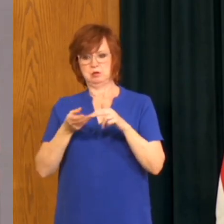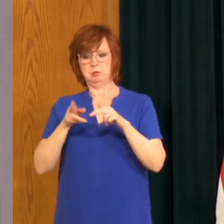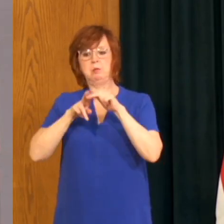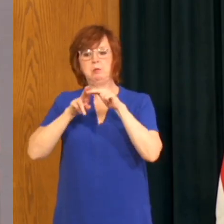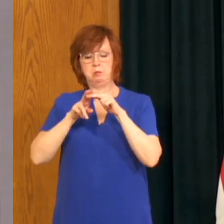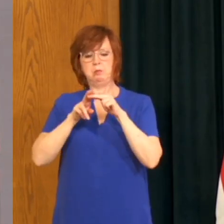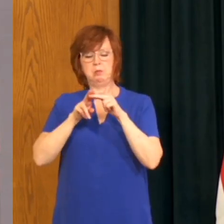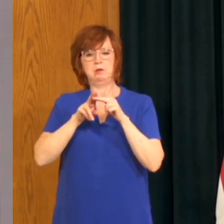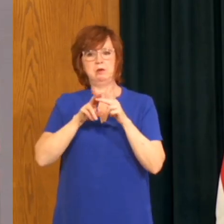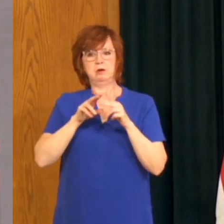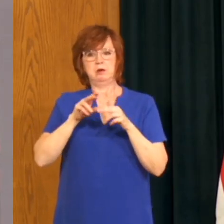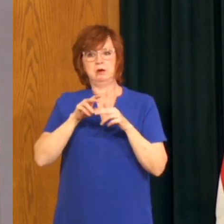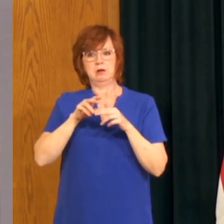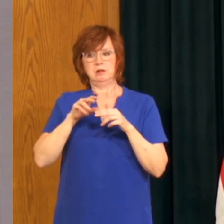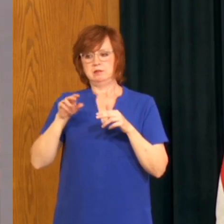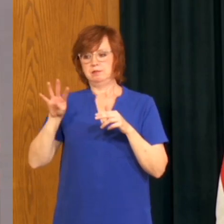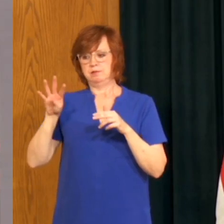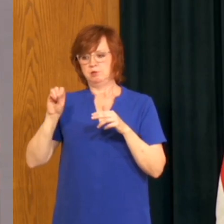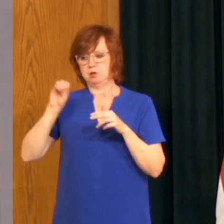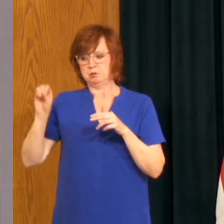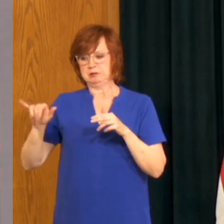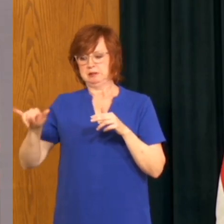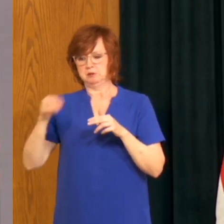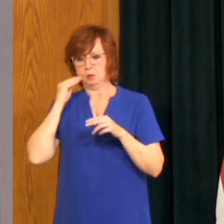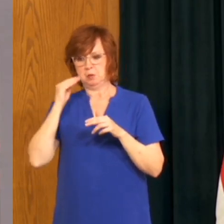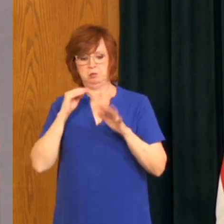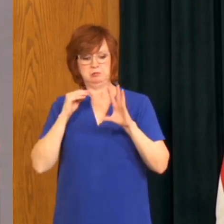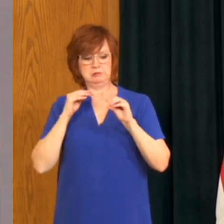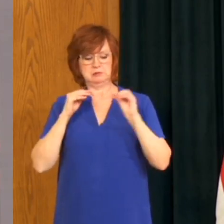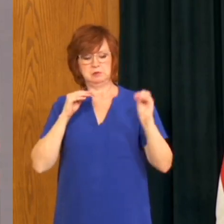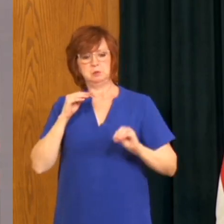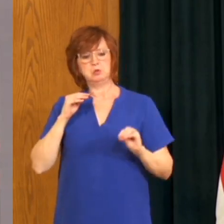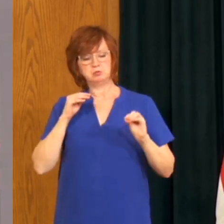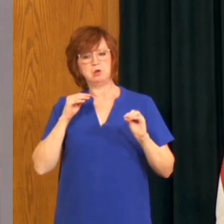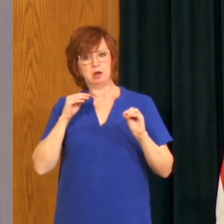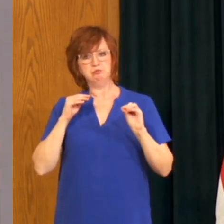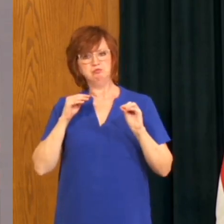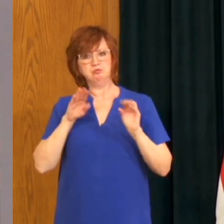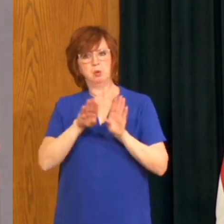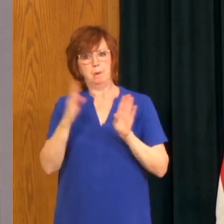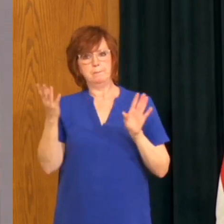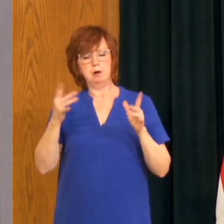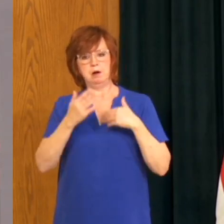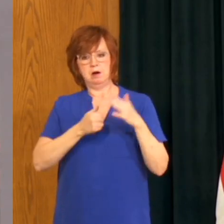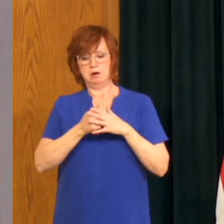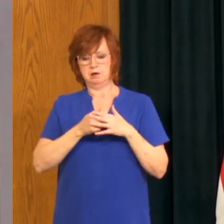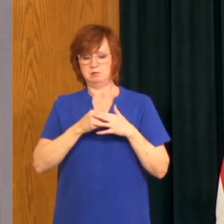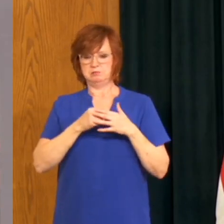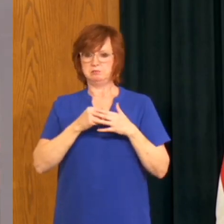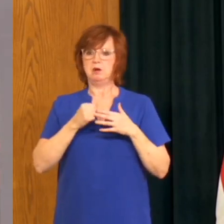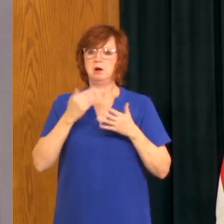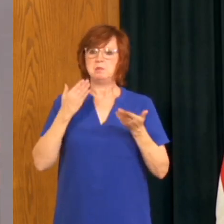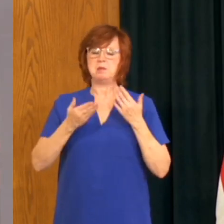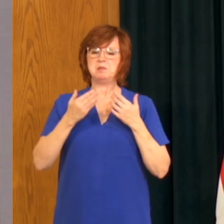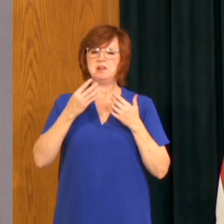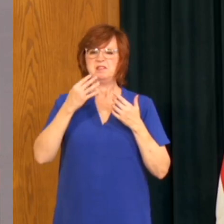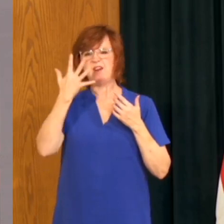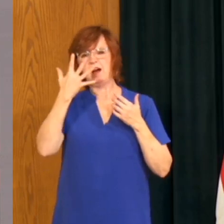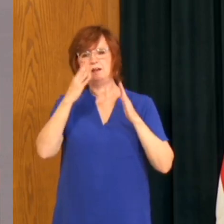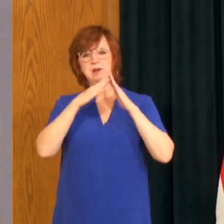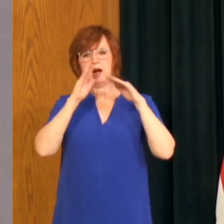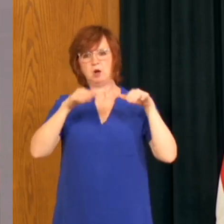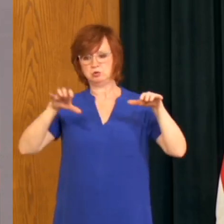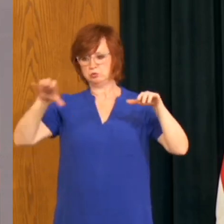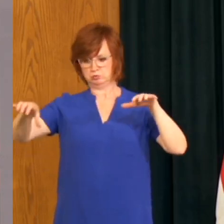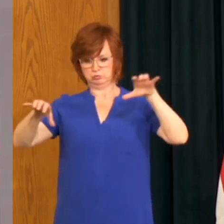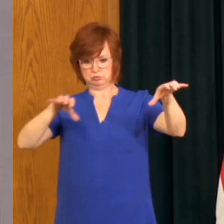gatherings, trying to meet the same 4 or 5 households, not different people every day, keep a social mixing at 70%,